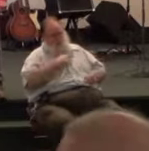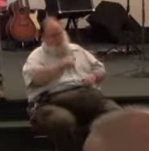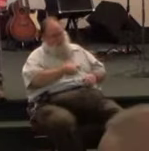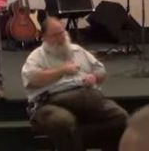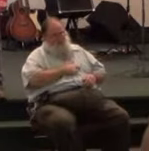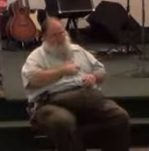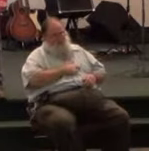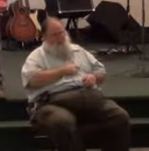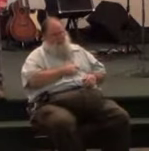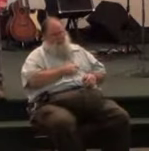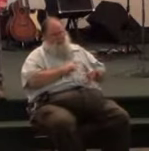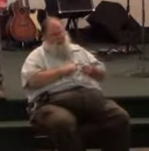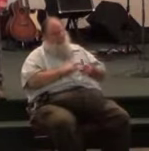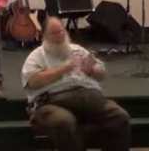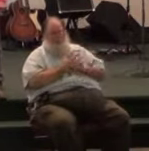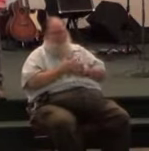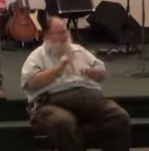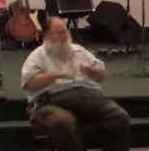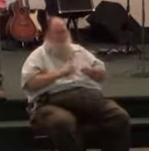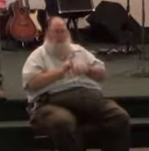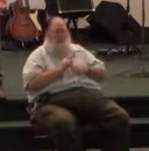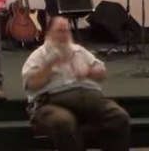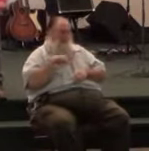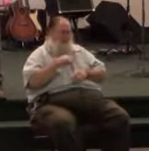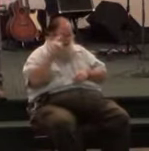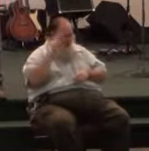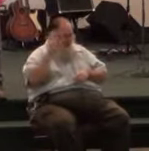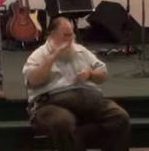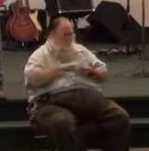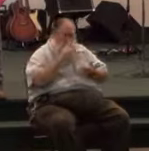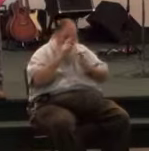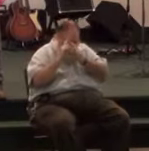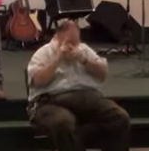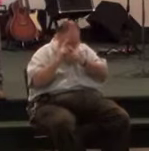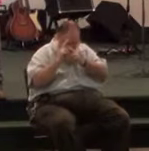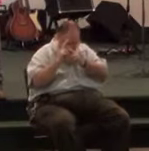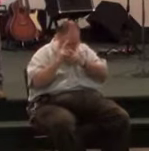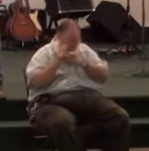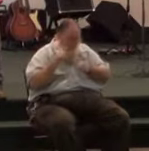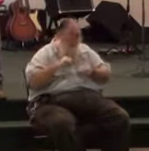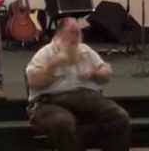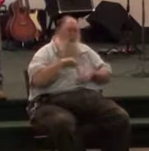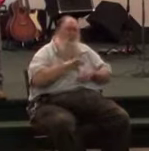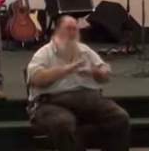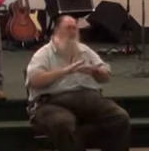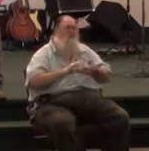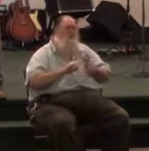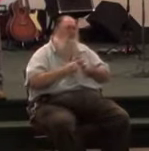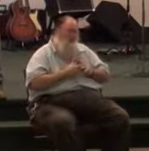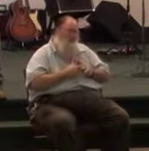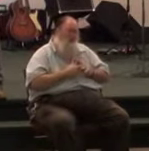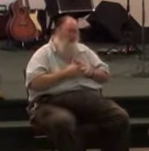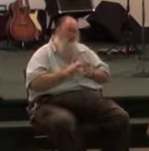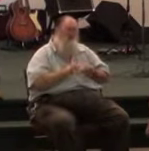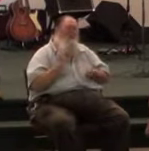Unusable for Jesus Christ and His glory and His honor. We get to glorify in ourselves more than